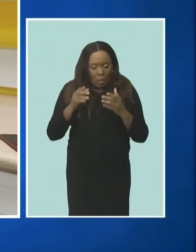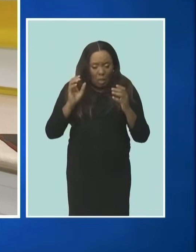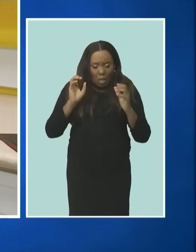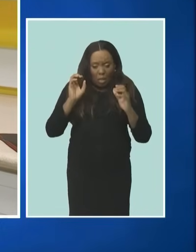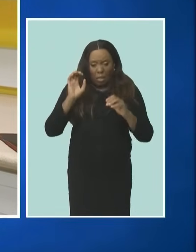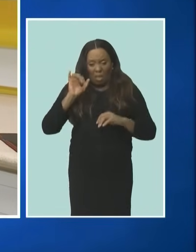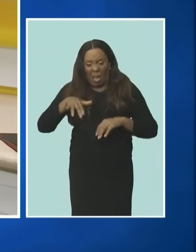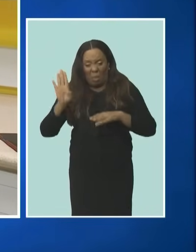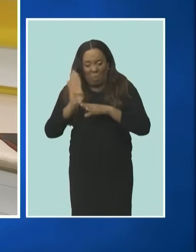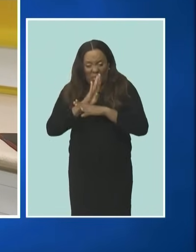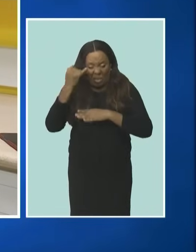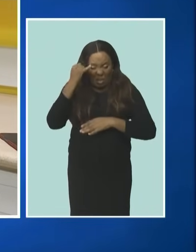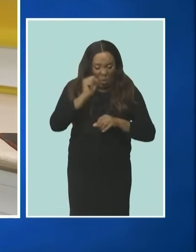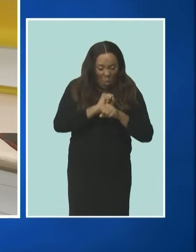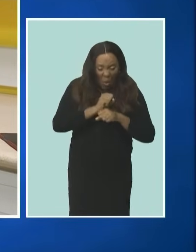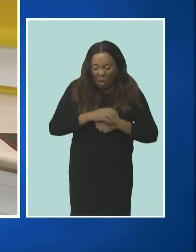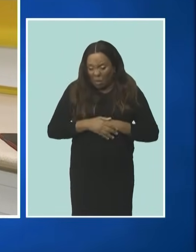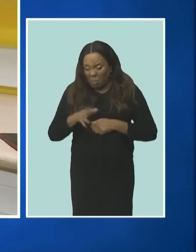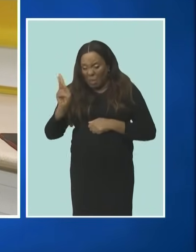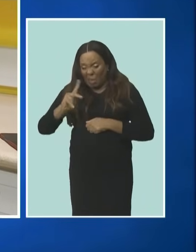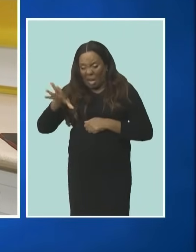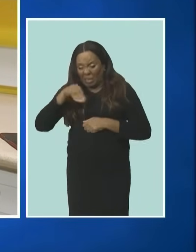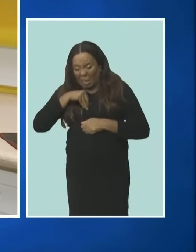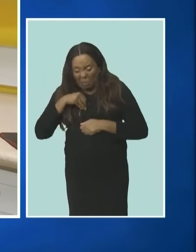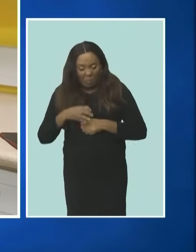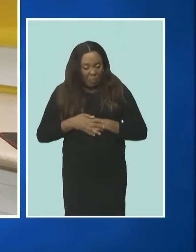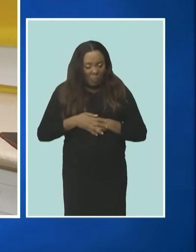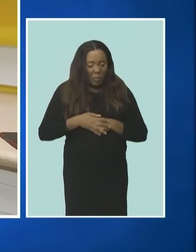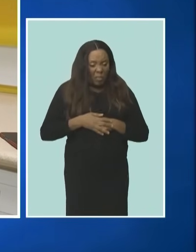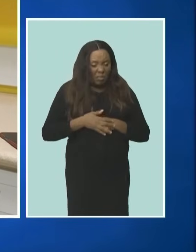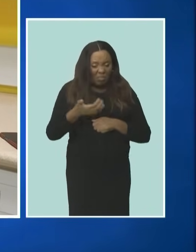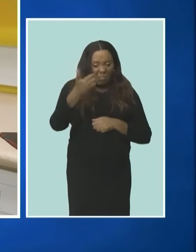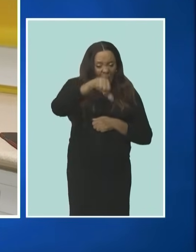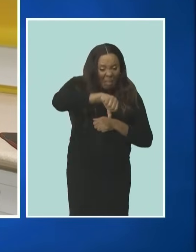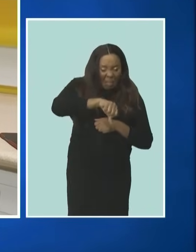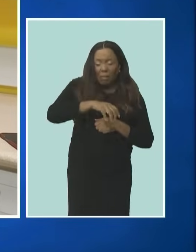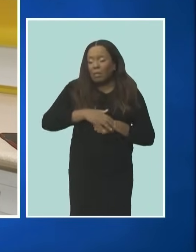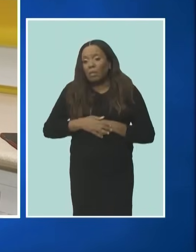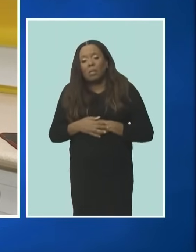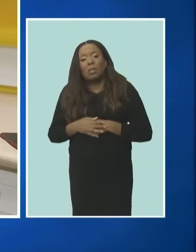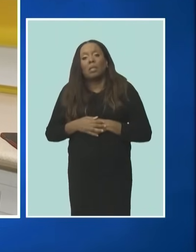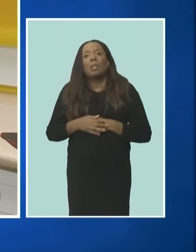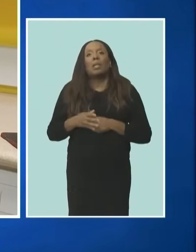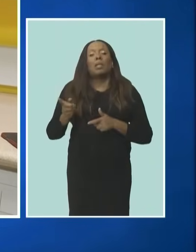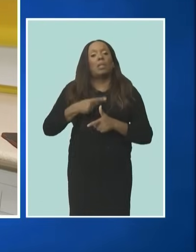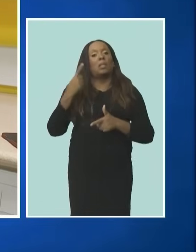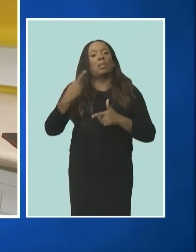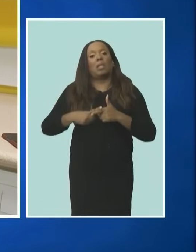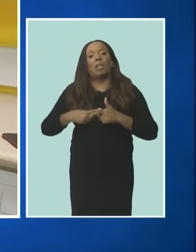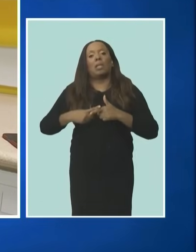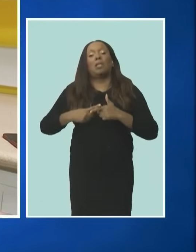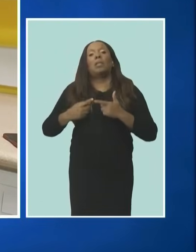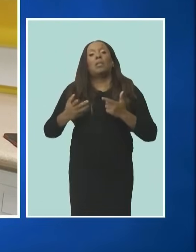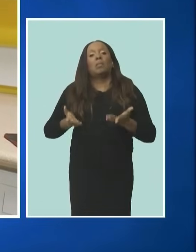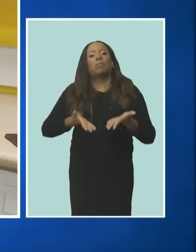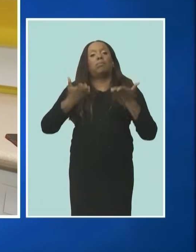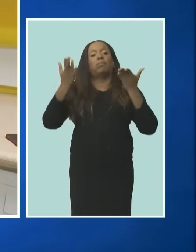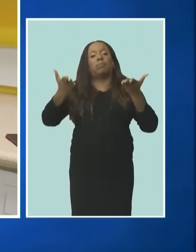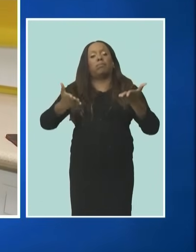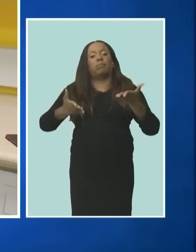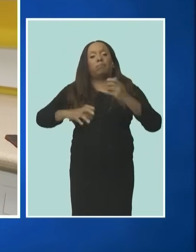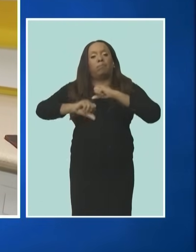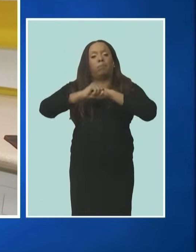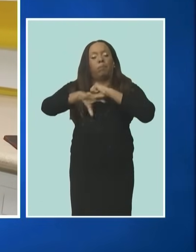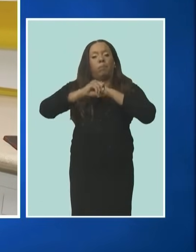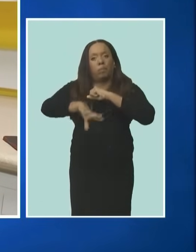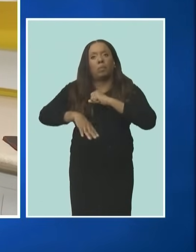is going to be feasible, is it going to be accepted by the Barbadian public? And then you take it to market. So this is why I say